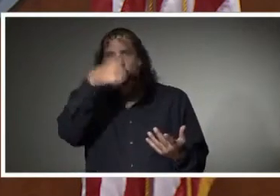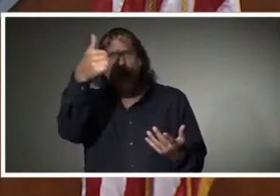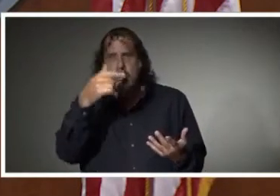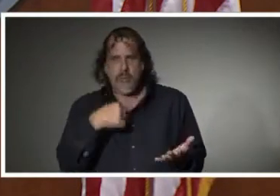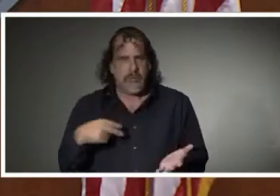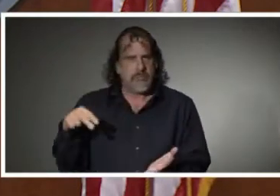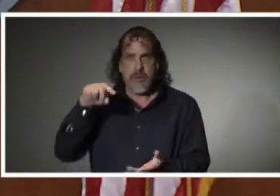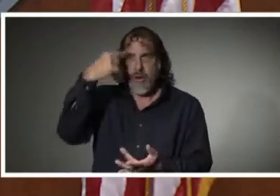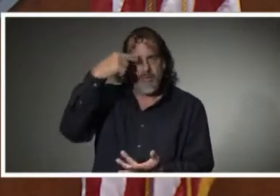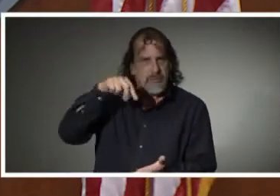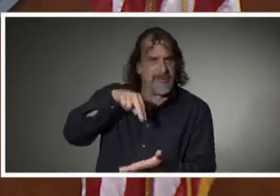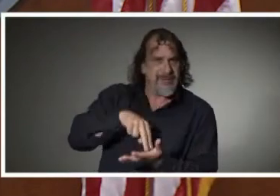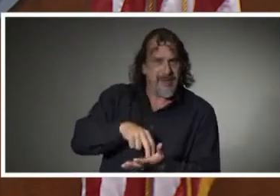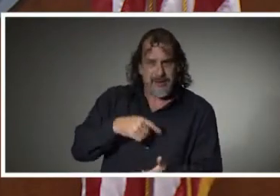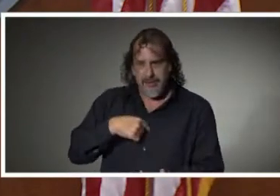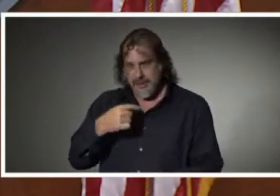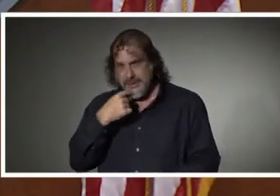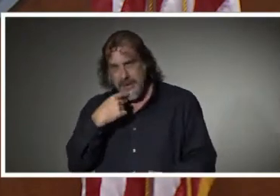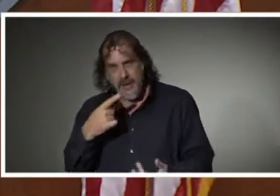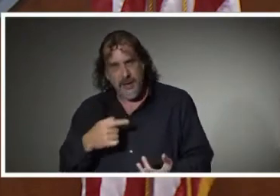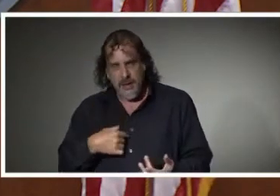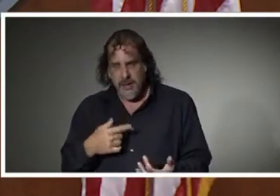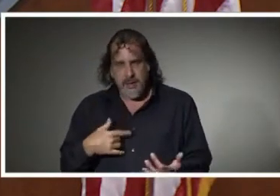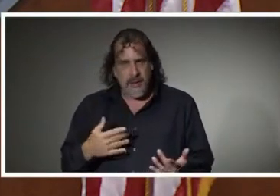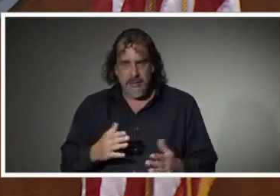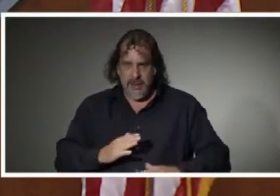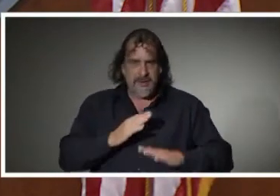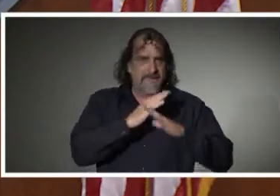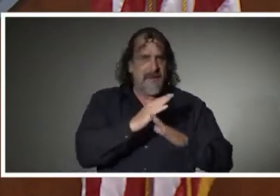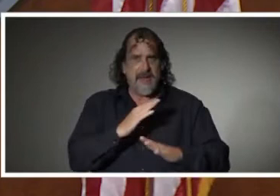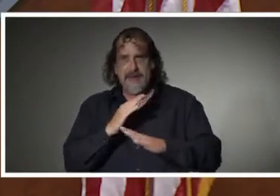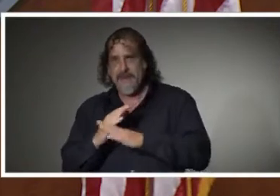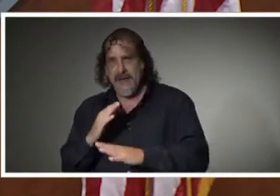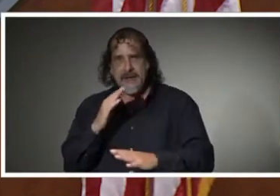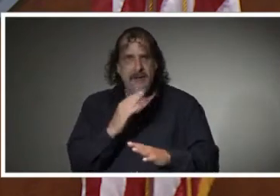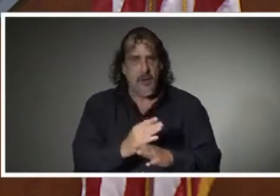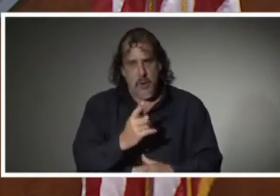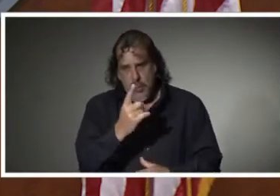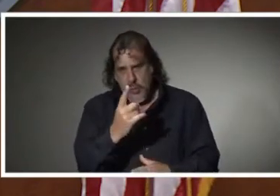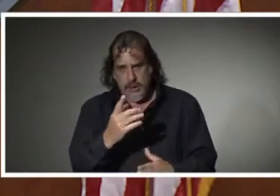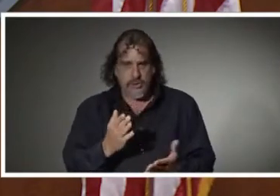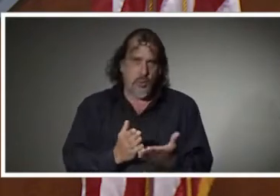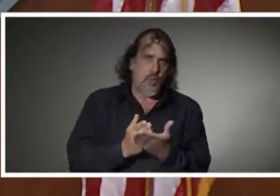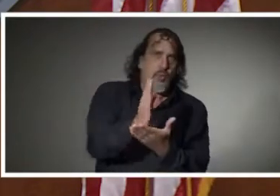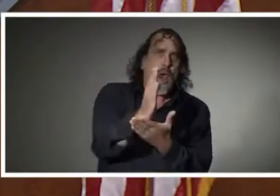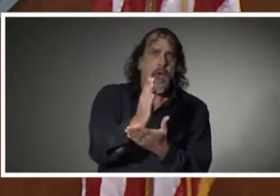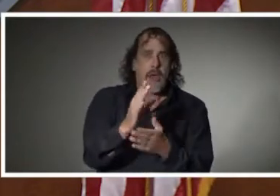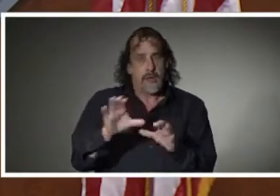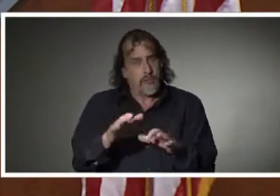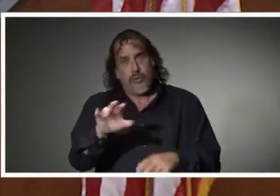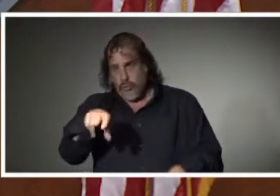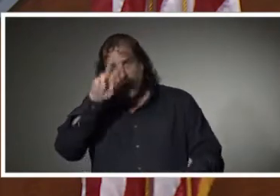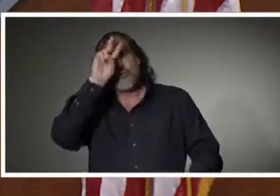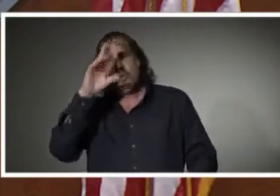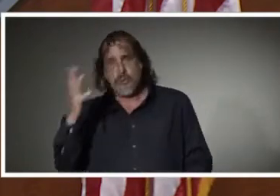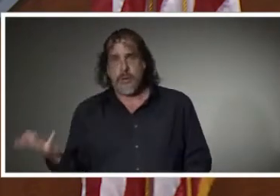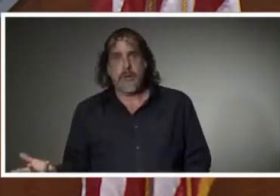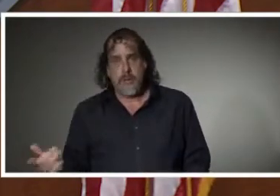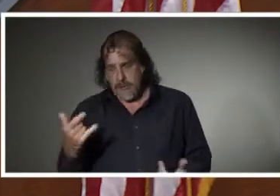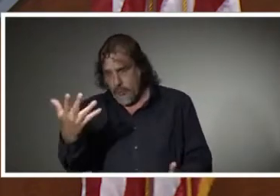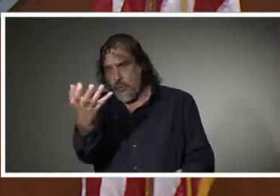here and more adamantly defend one's ability to do stupid things to